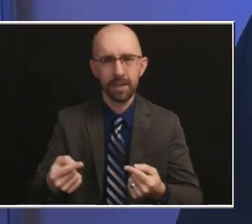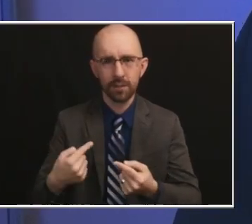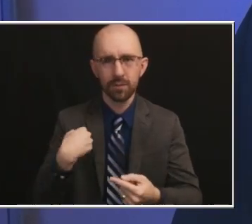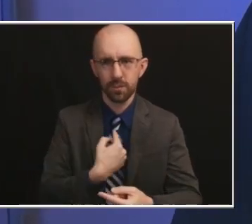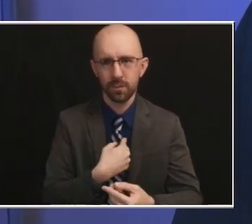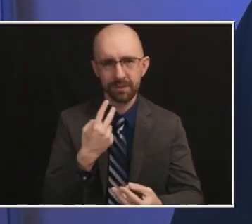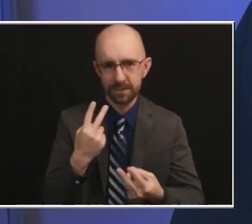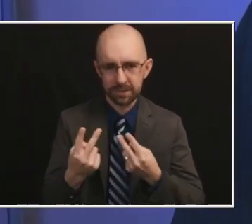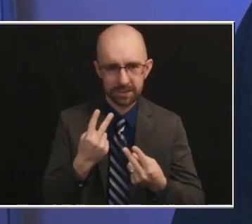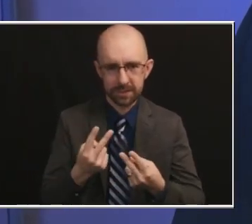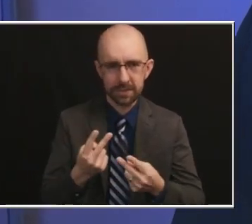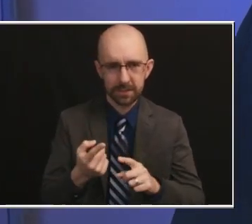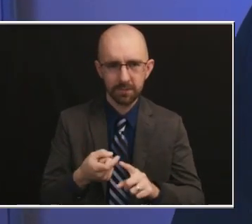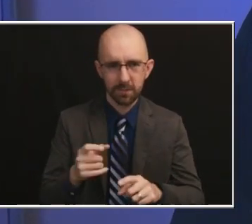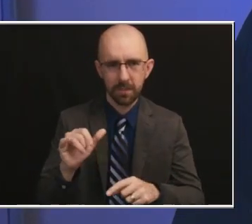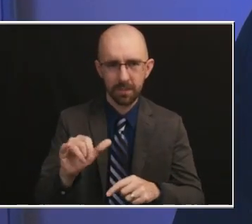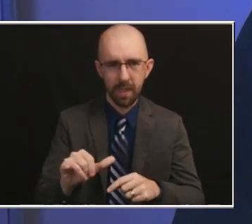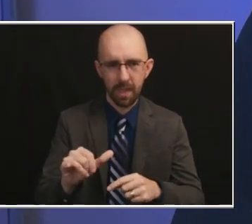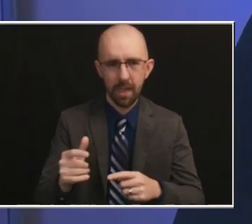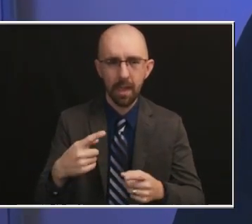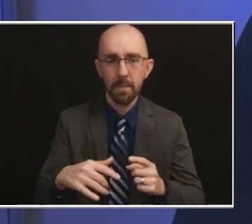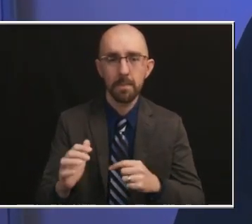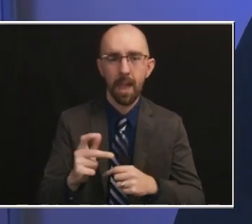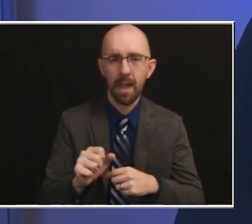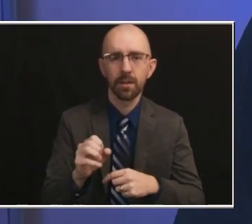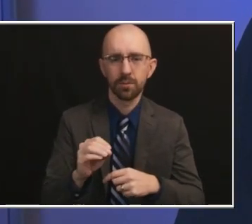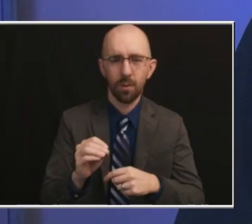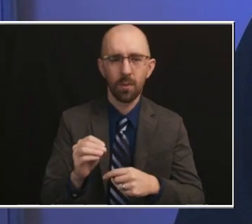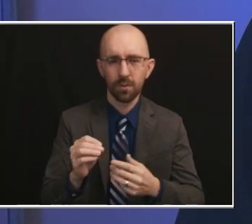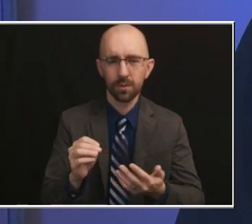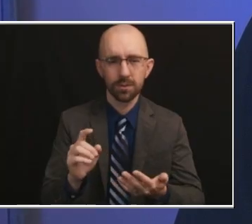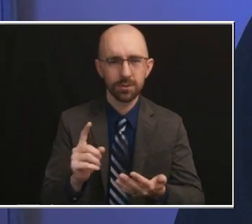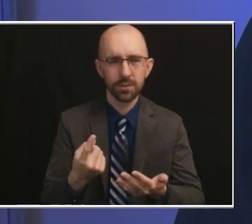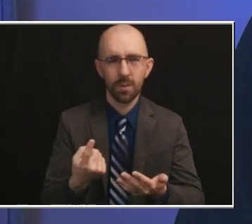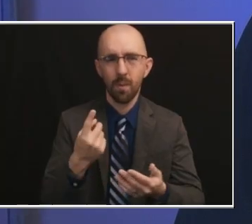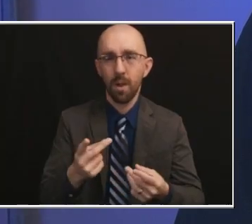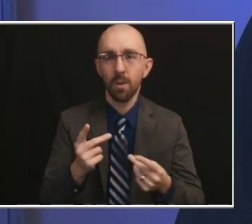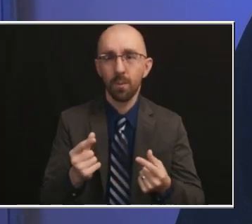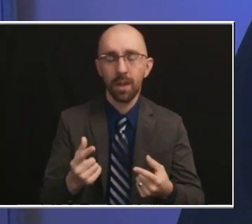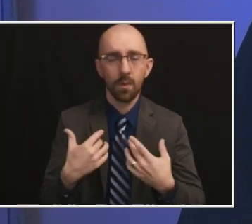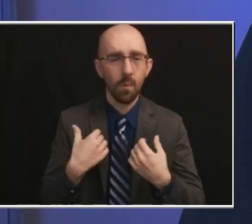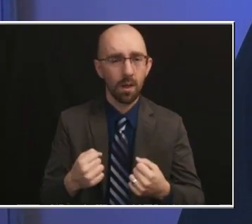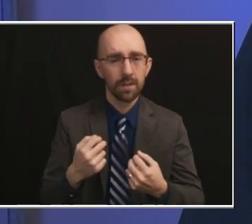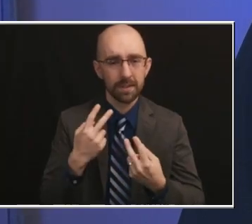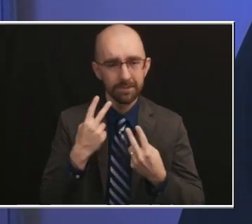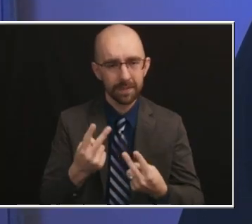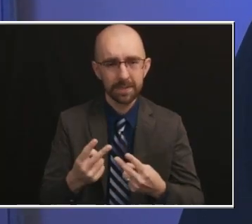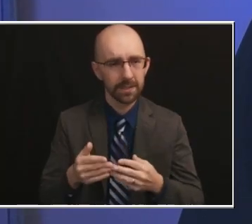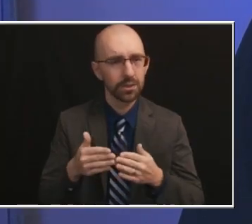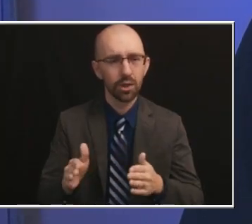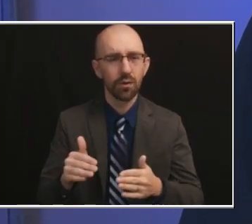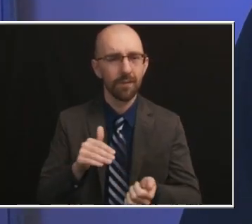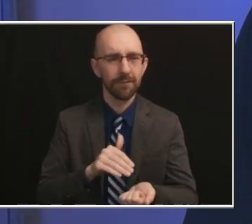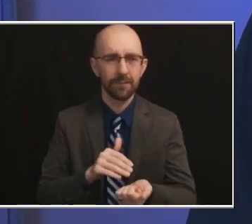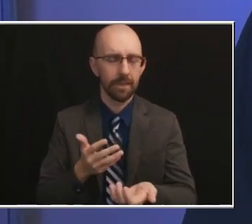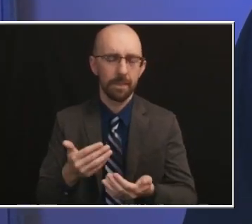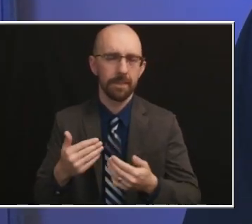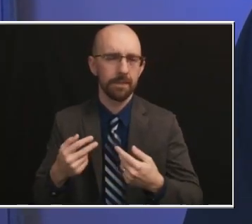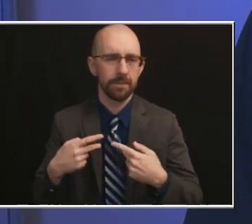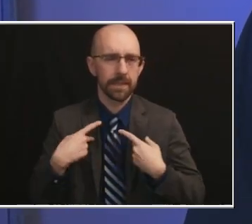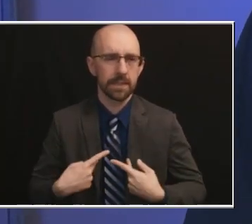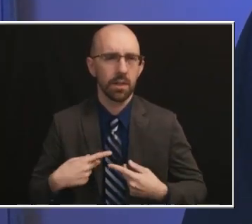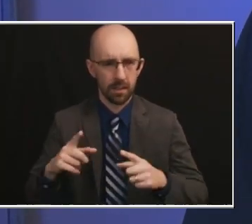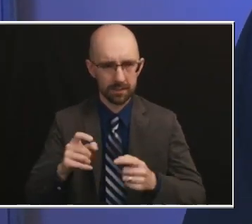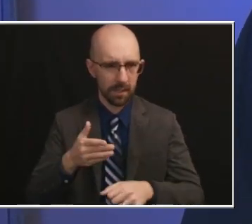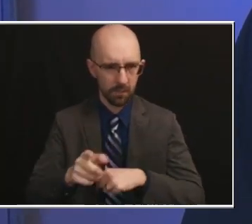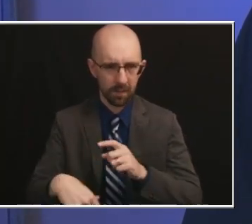back. So there was generally just one quick wellness visit, just a general physical after you get back, but